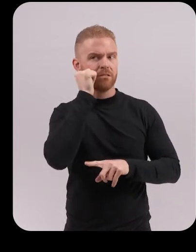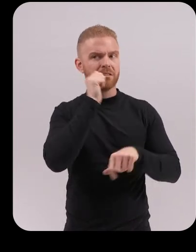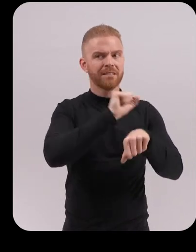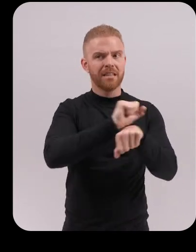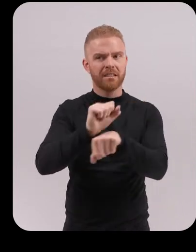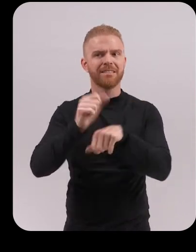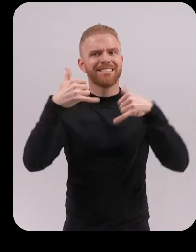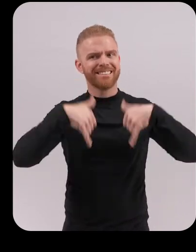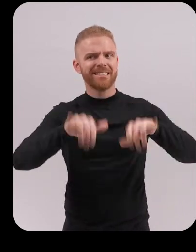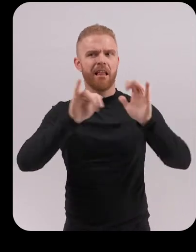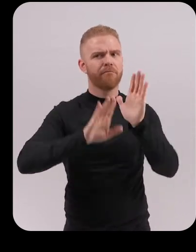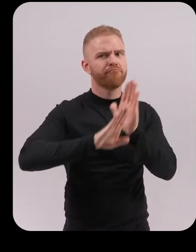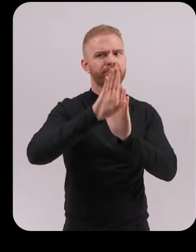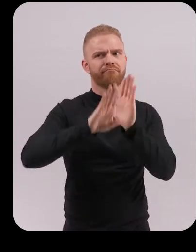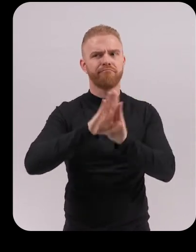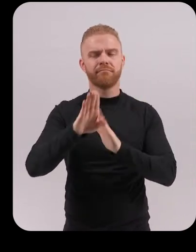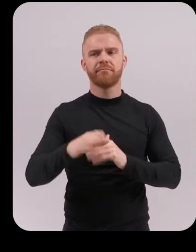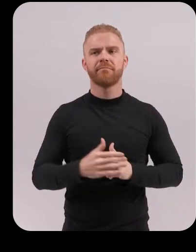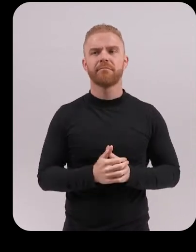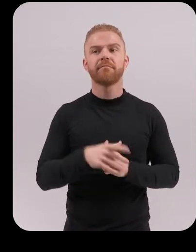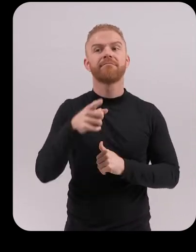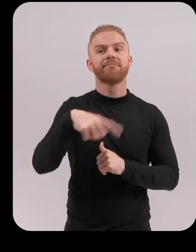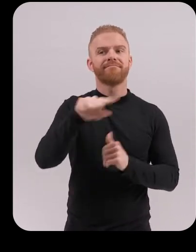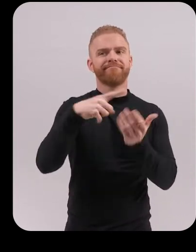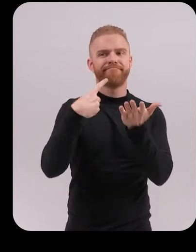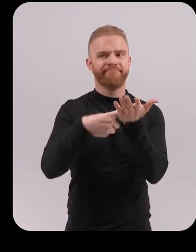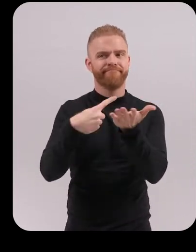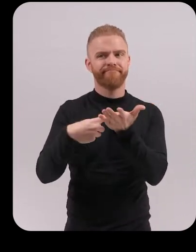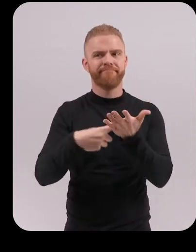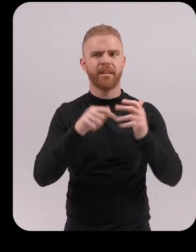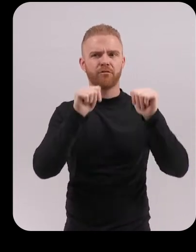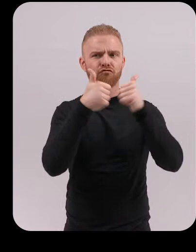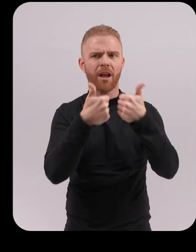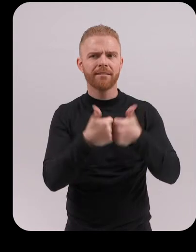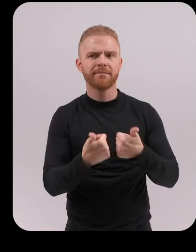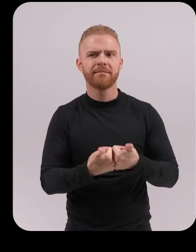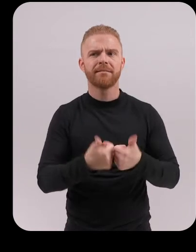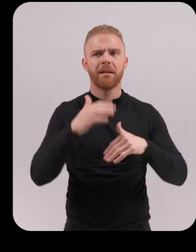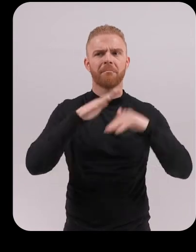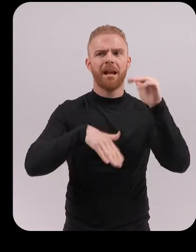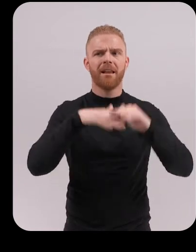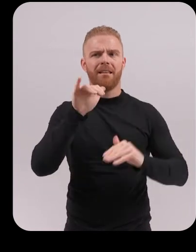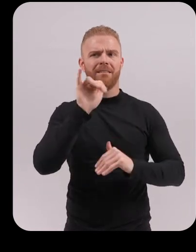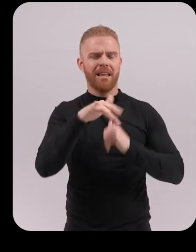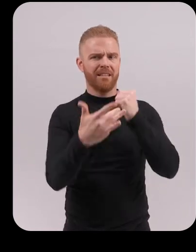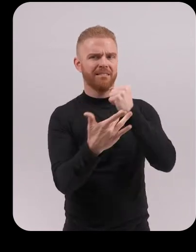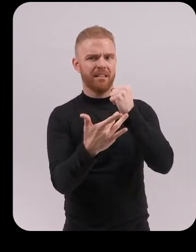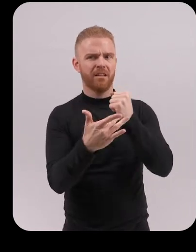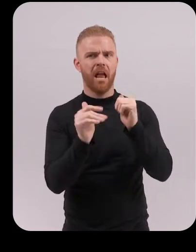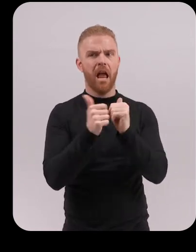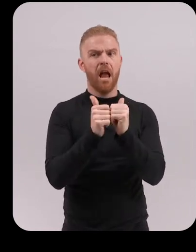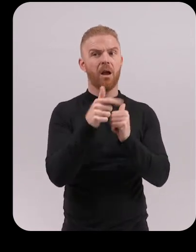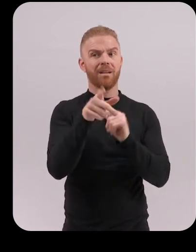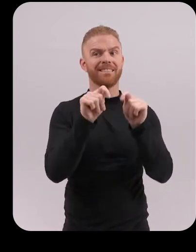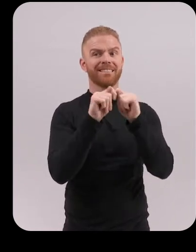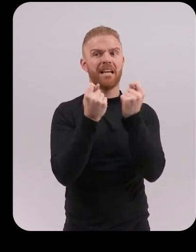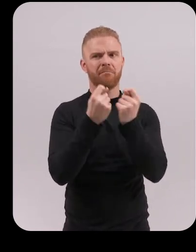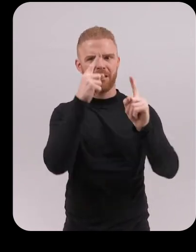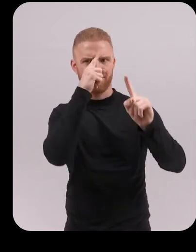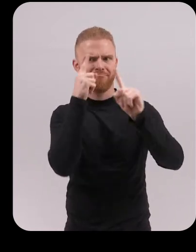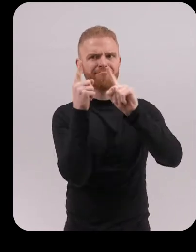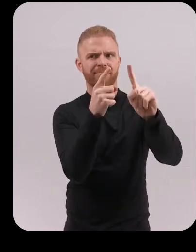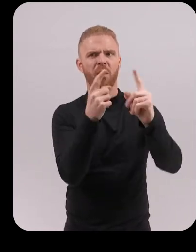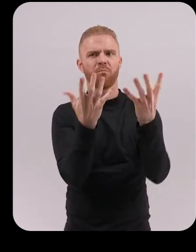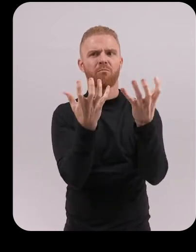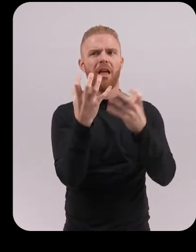development. They discussed the challenges of building this technology and how their team is working toward making Astra helpful